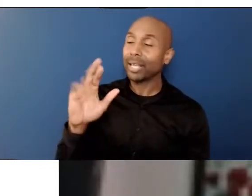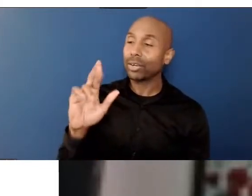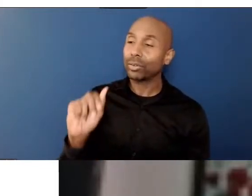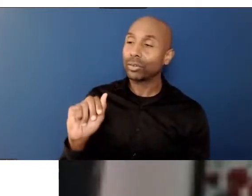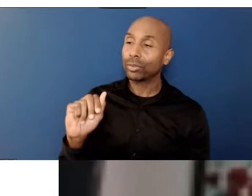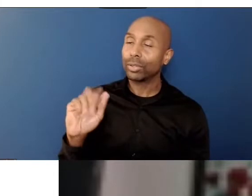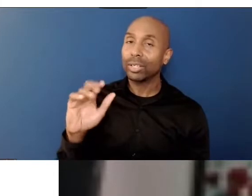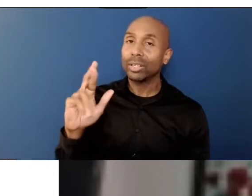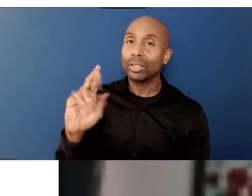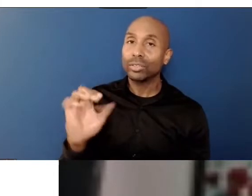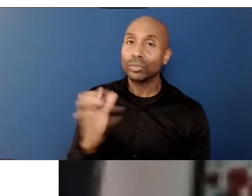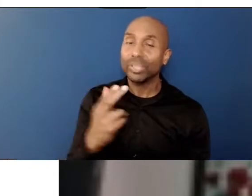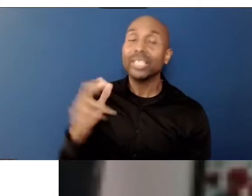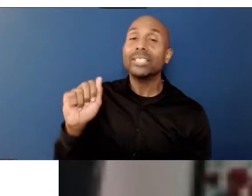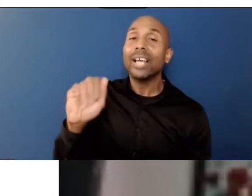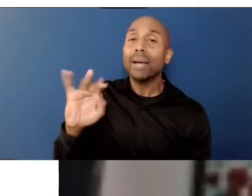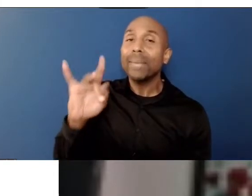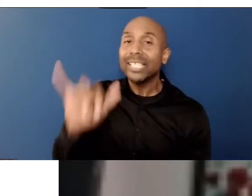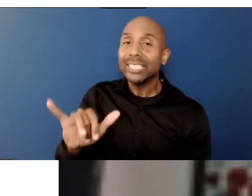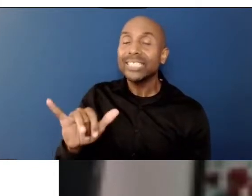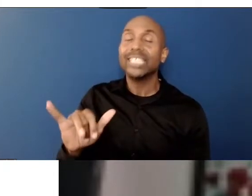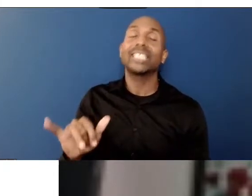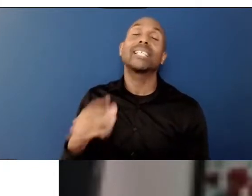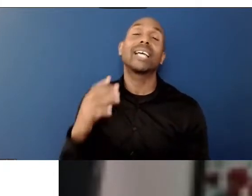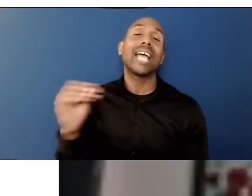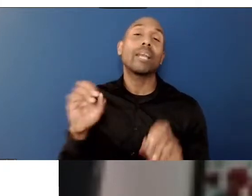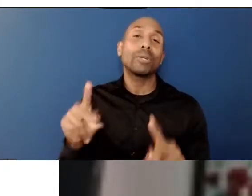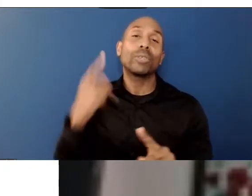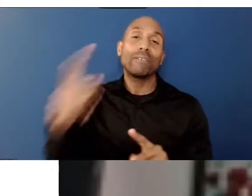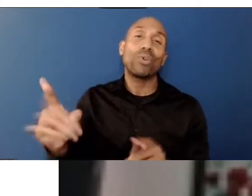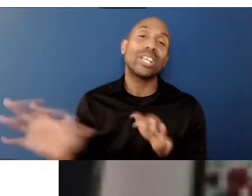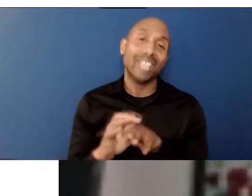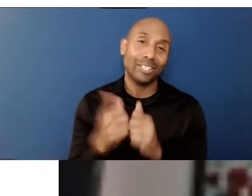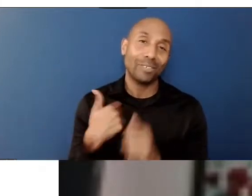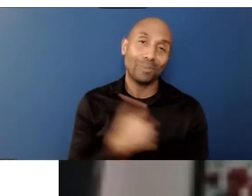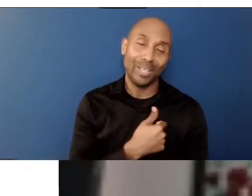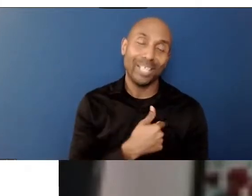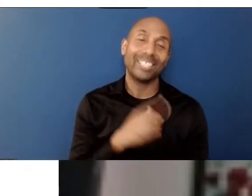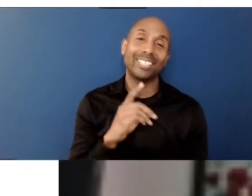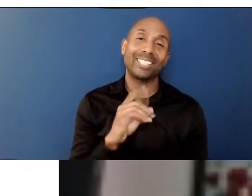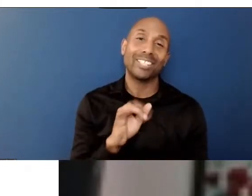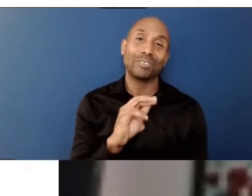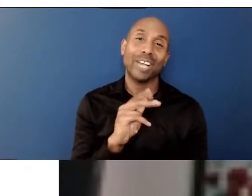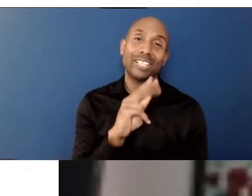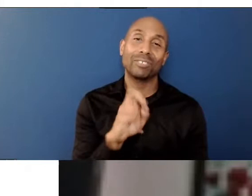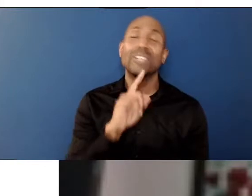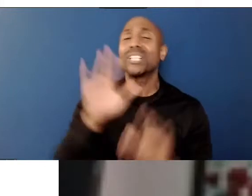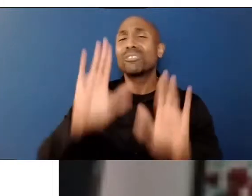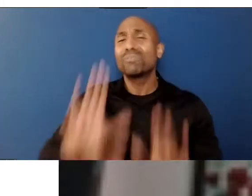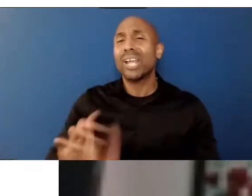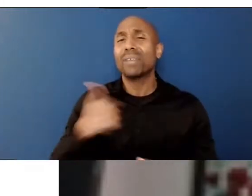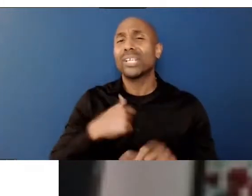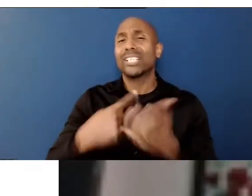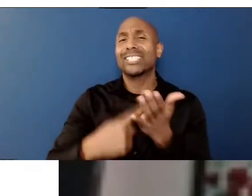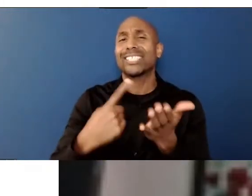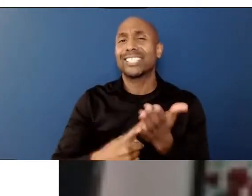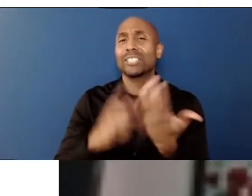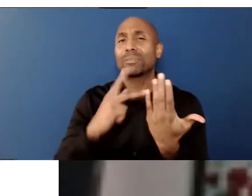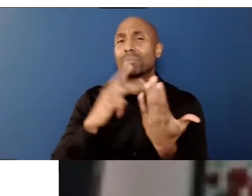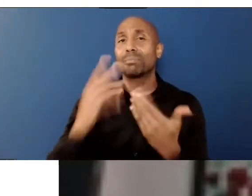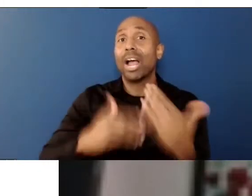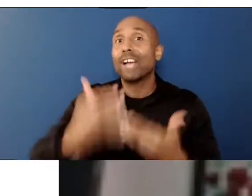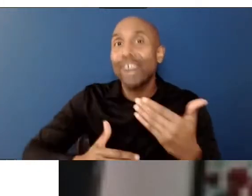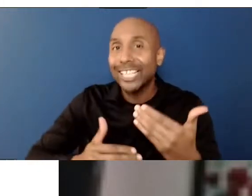been an amazing opportunity to talk about the progress made, the work they're doing, but the work we're doing.